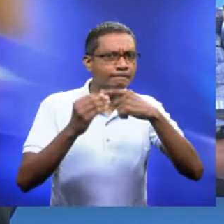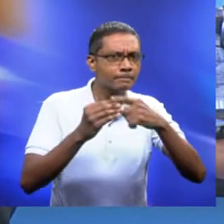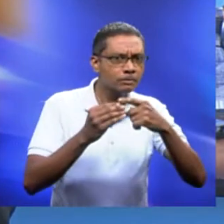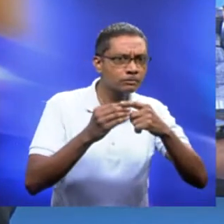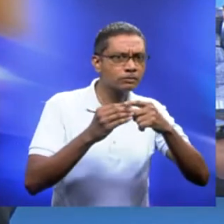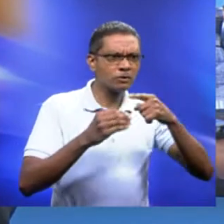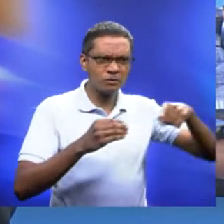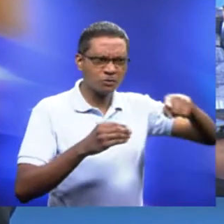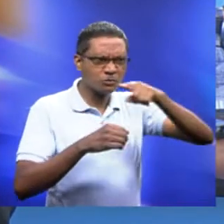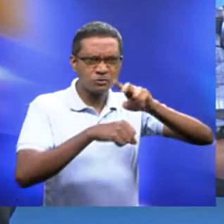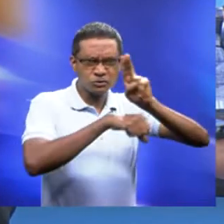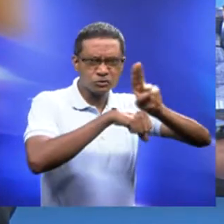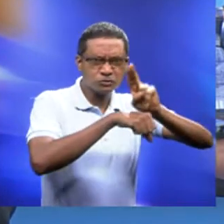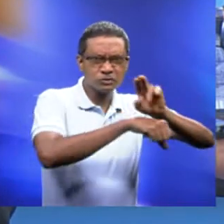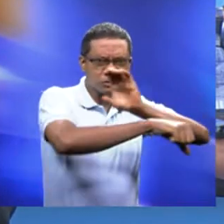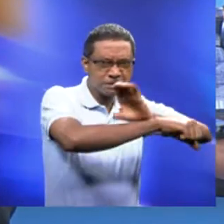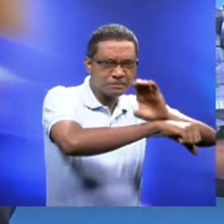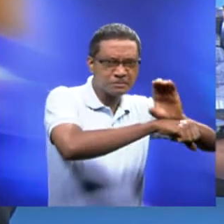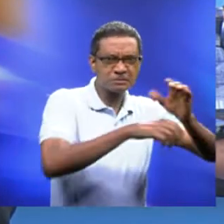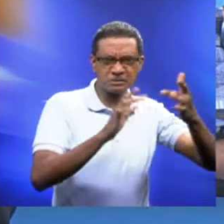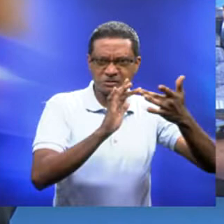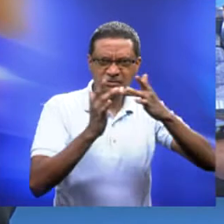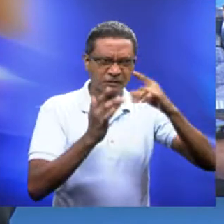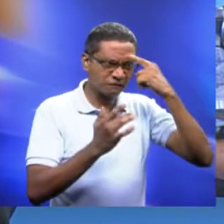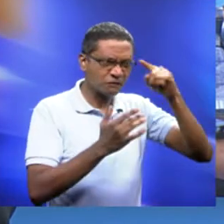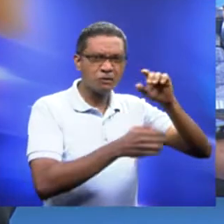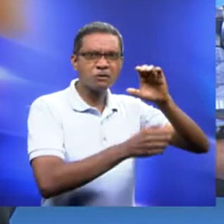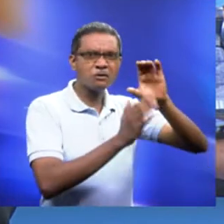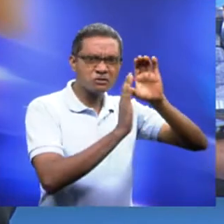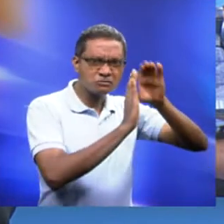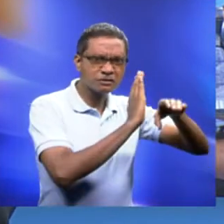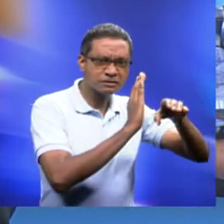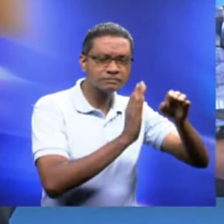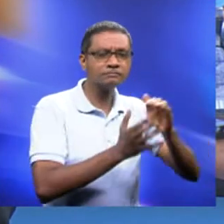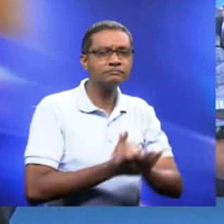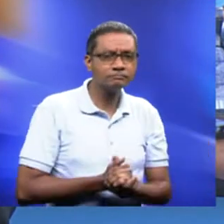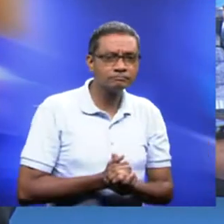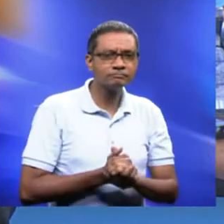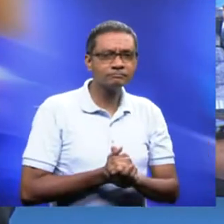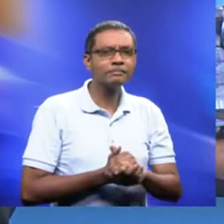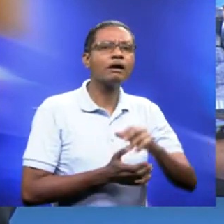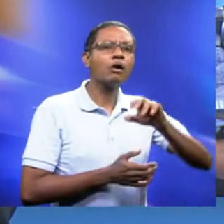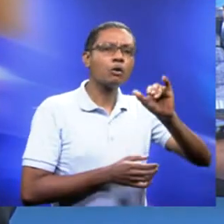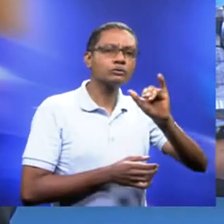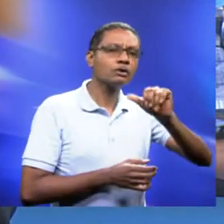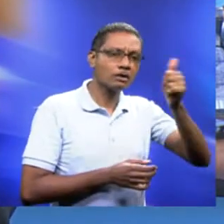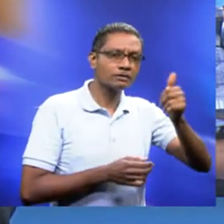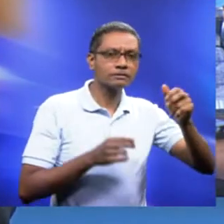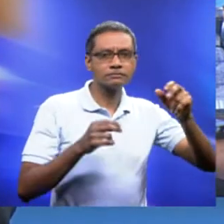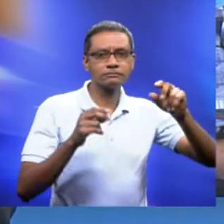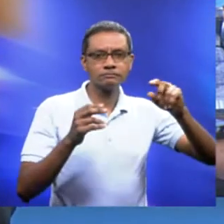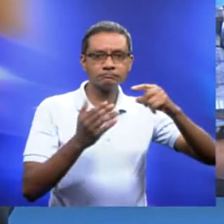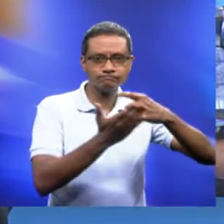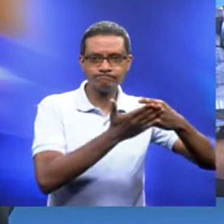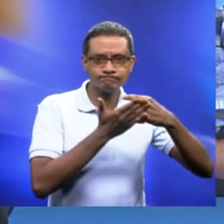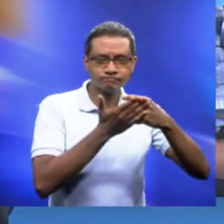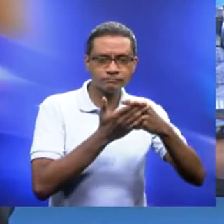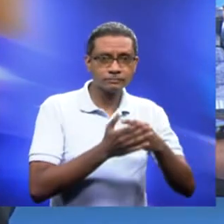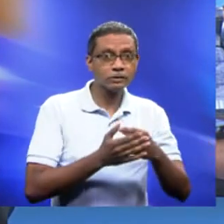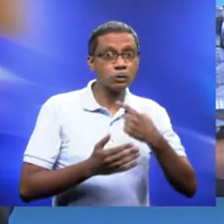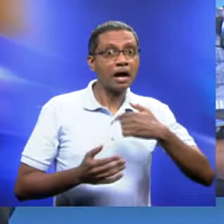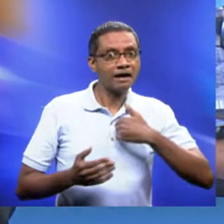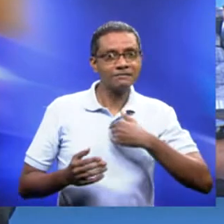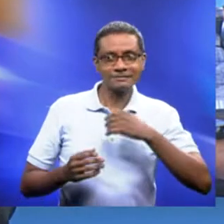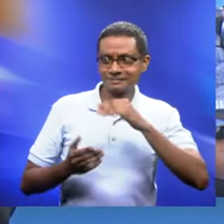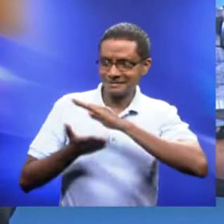threats, trends, and countermeasures. We have a very qualified panel assembled for the discussion, but before I introduce the